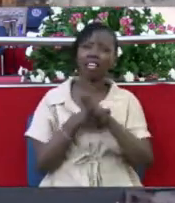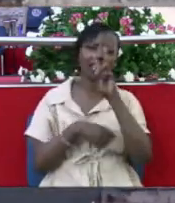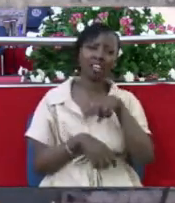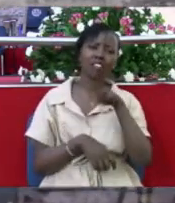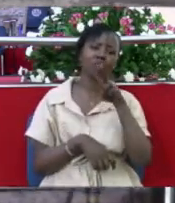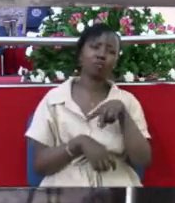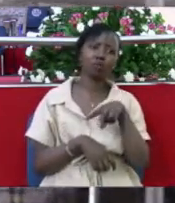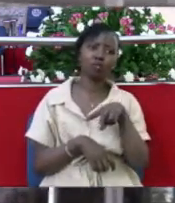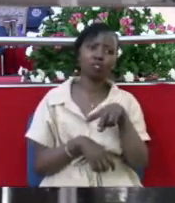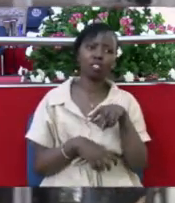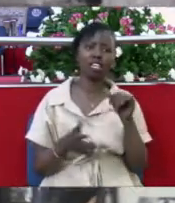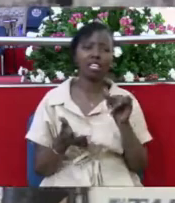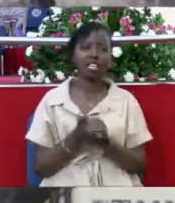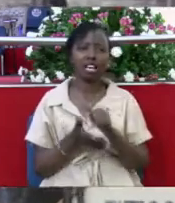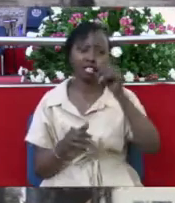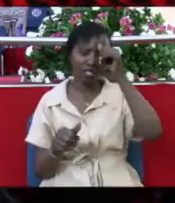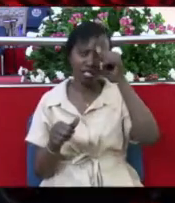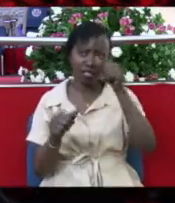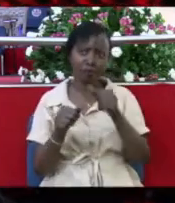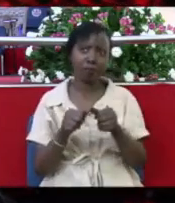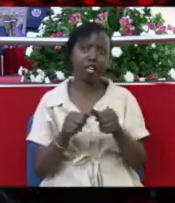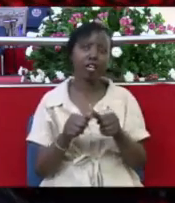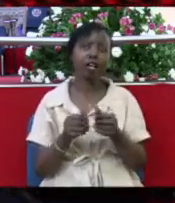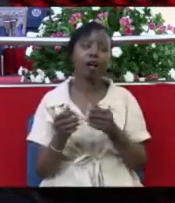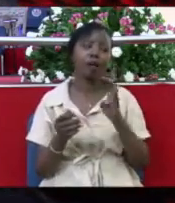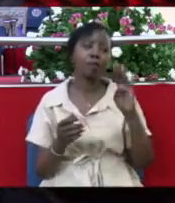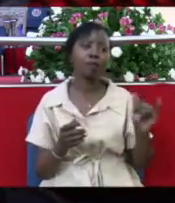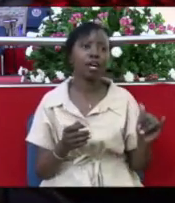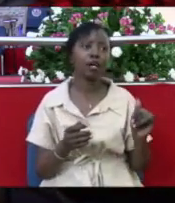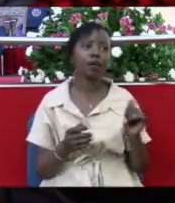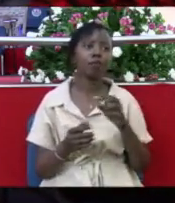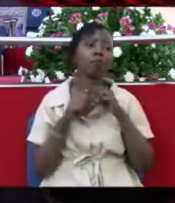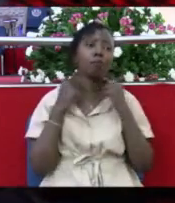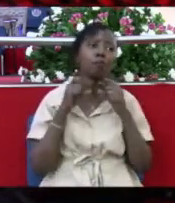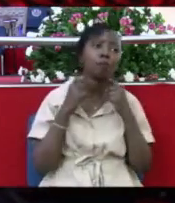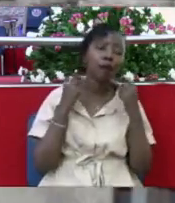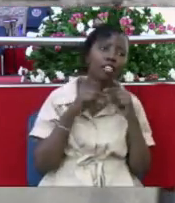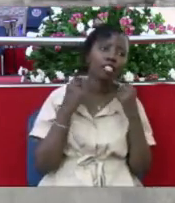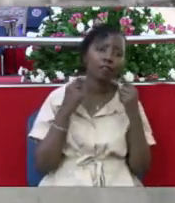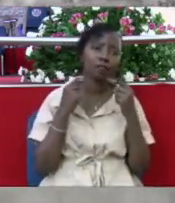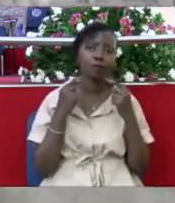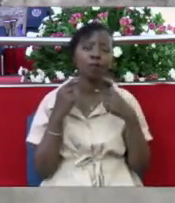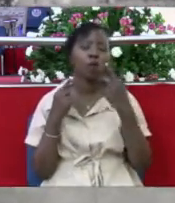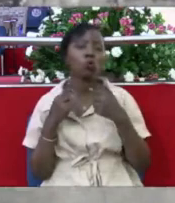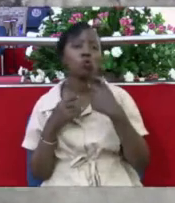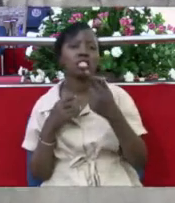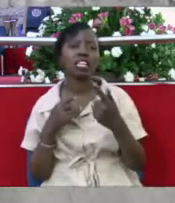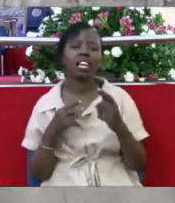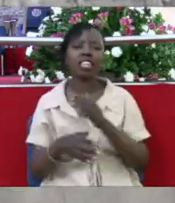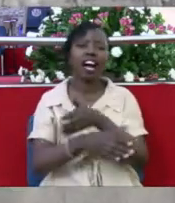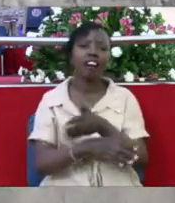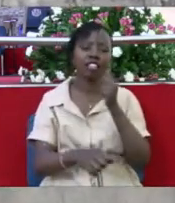were reminded by Reverend George on a Thursday. Alhamisi tukakumbushwa na Kasisi George. That after you have done something wrong, ya